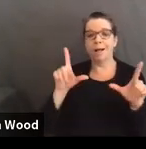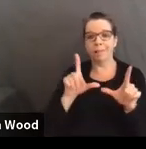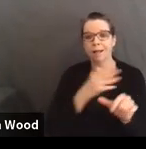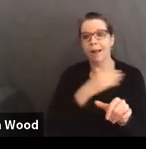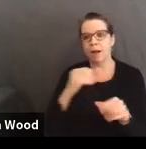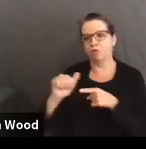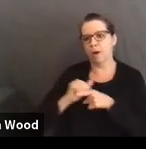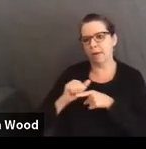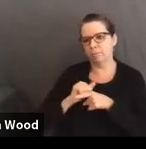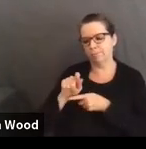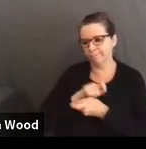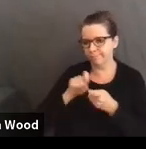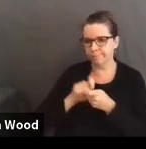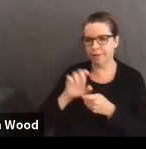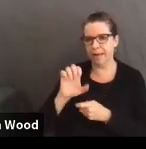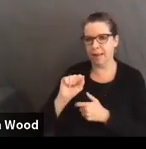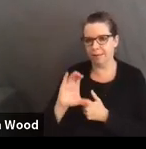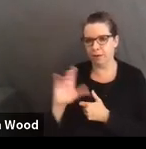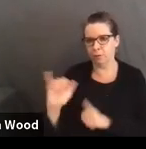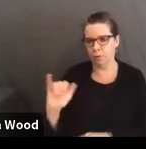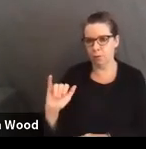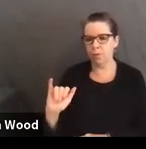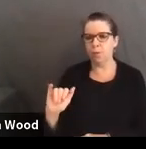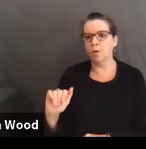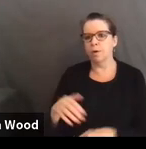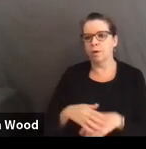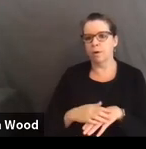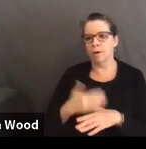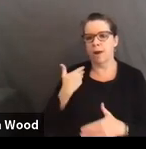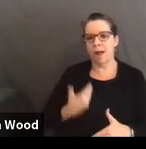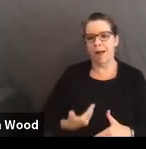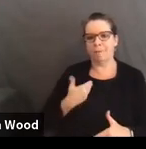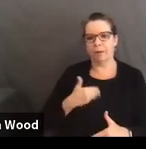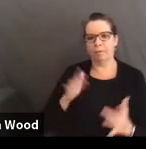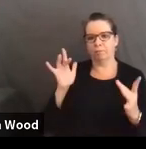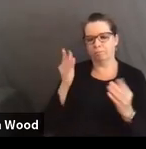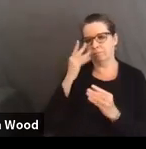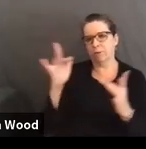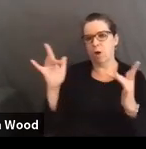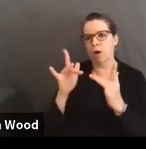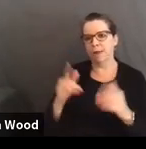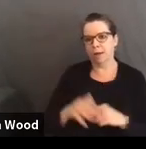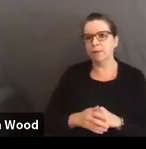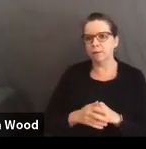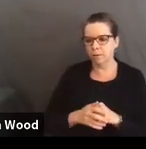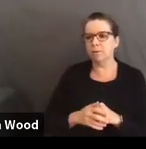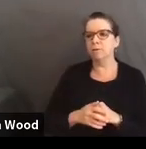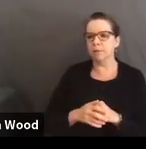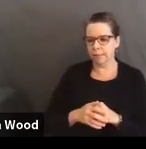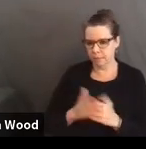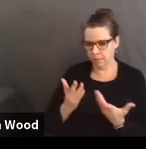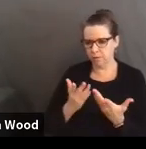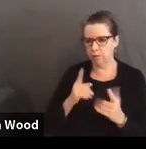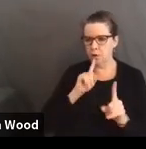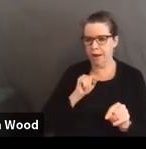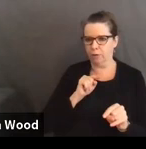training specific to ESCs and a point of contact for y'all to reach out to their team to make sure you get your questions answered